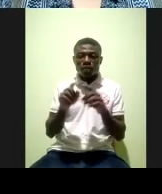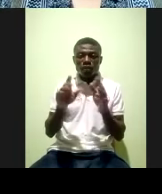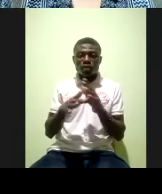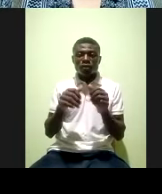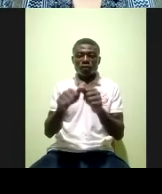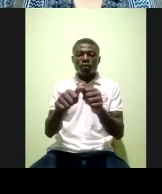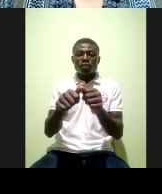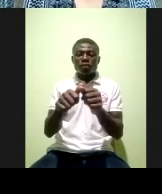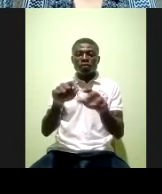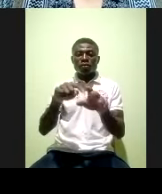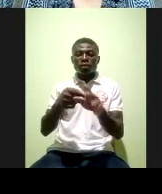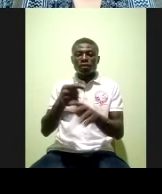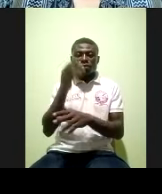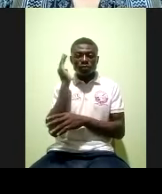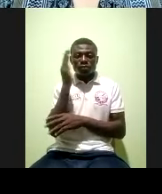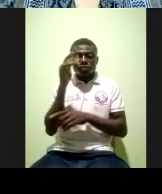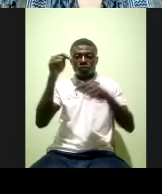the, let me,